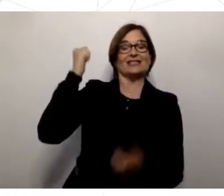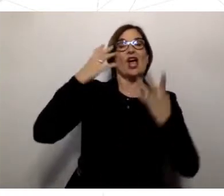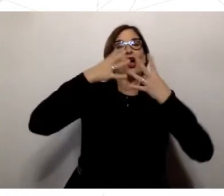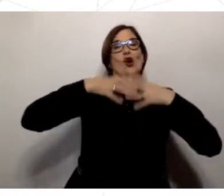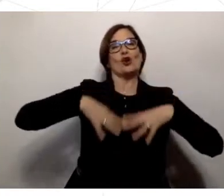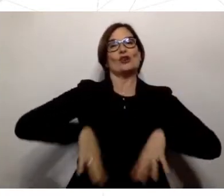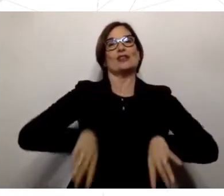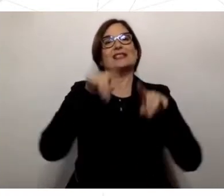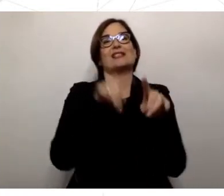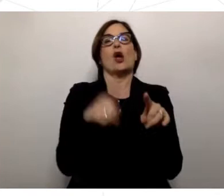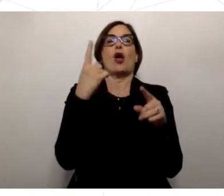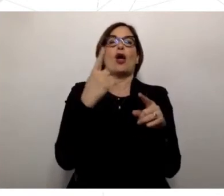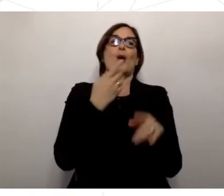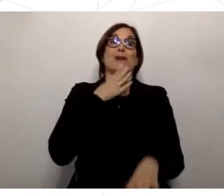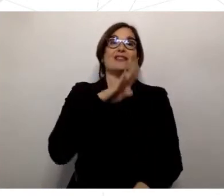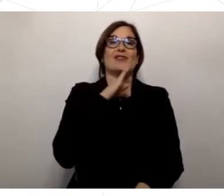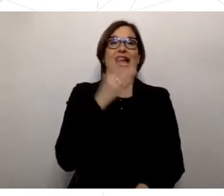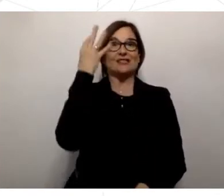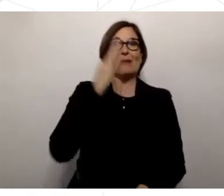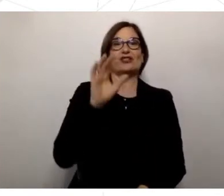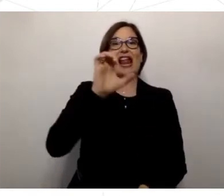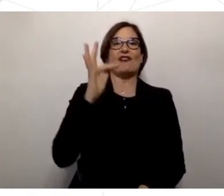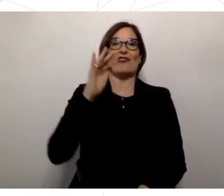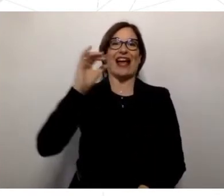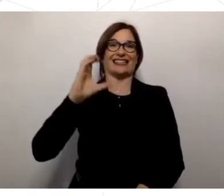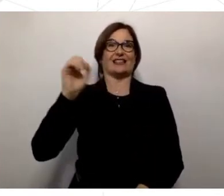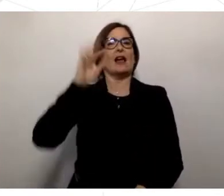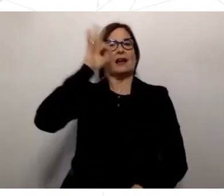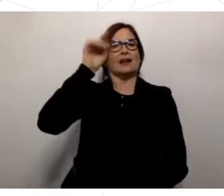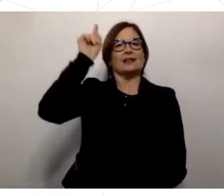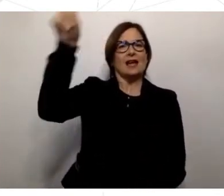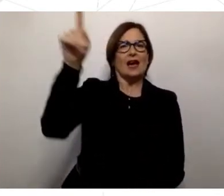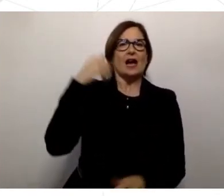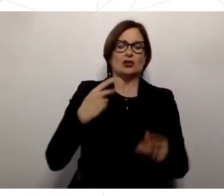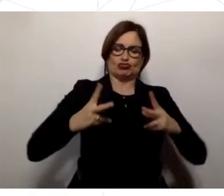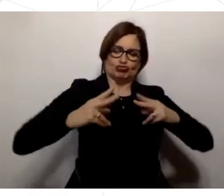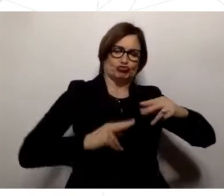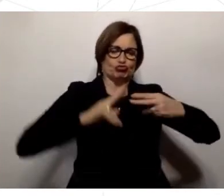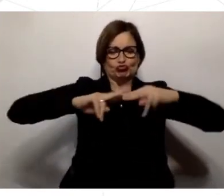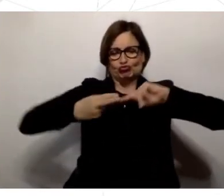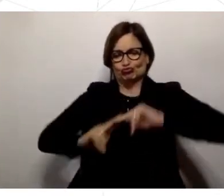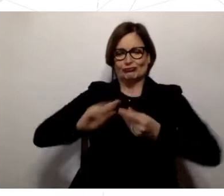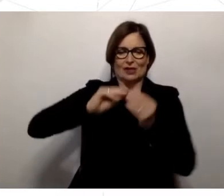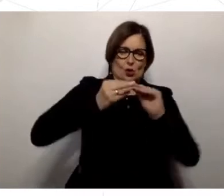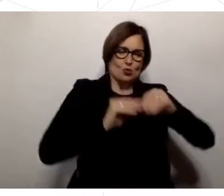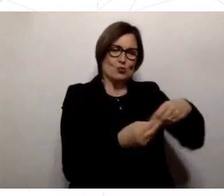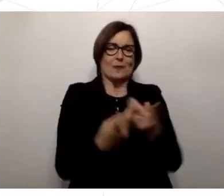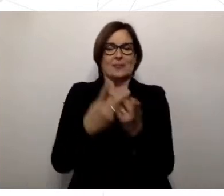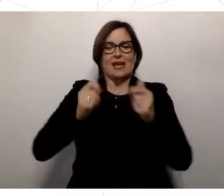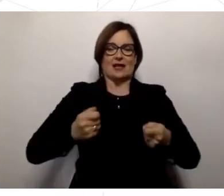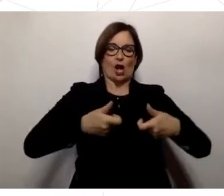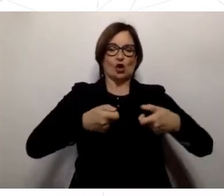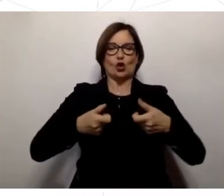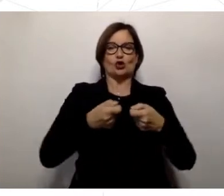This is from Special Effect in the UK that did amazing work cutting and hacking and gluing and